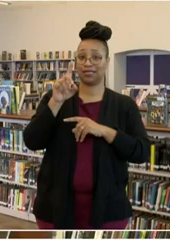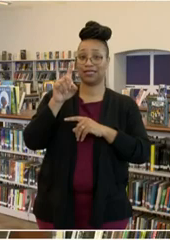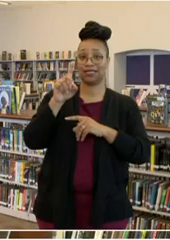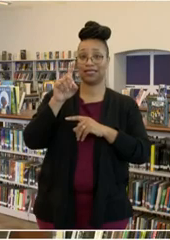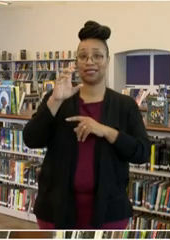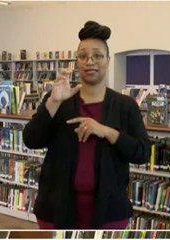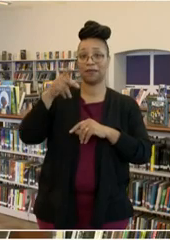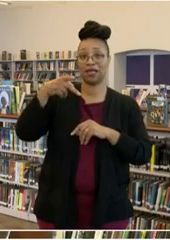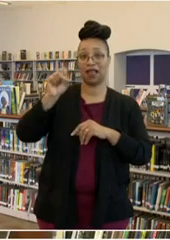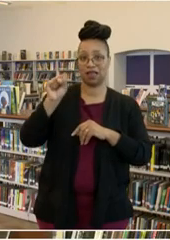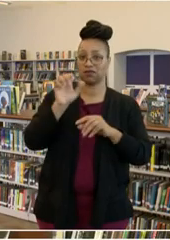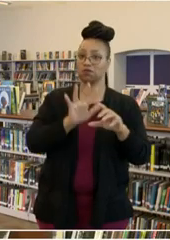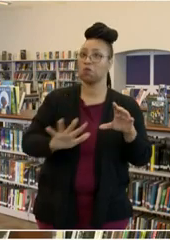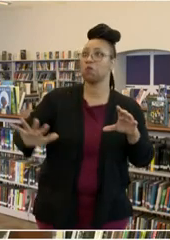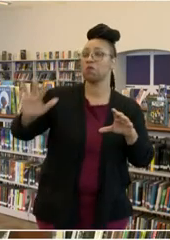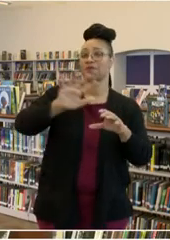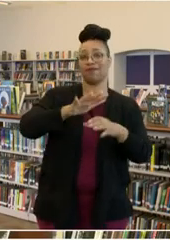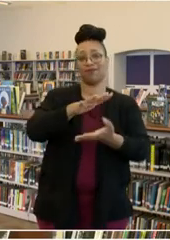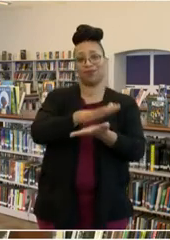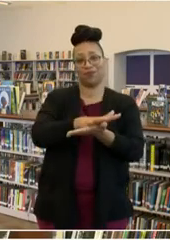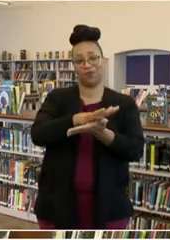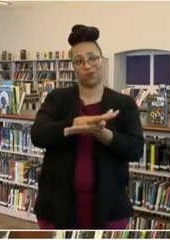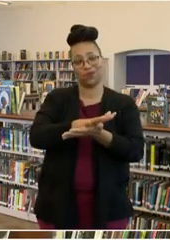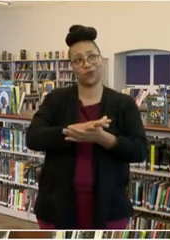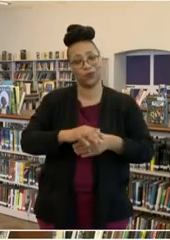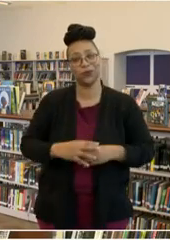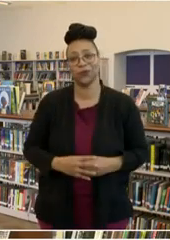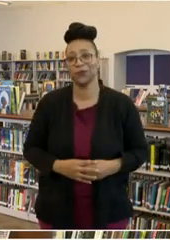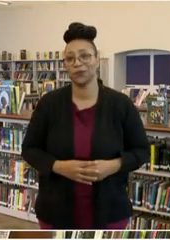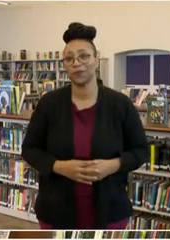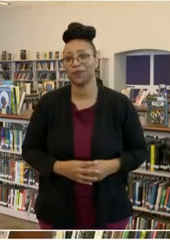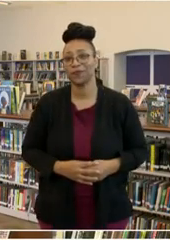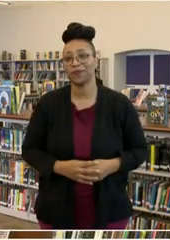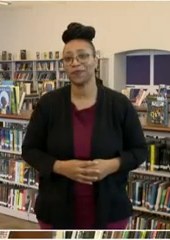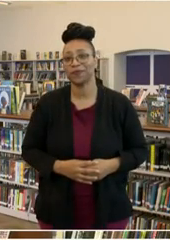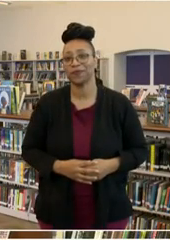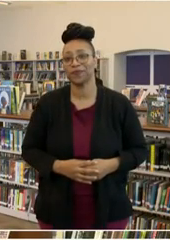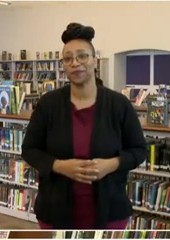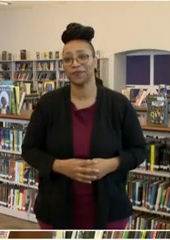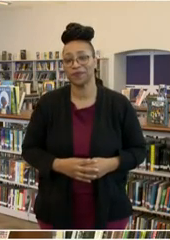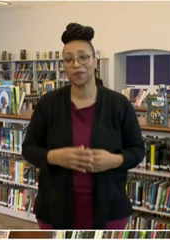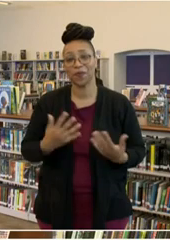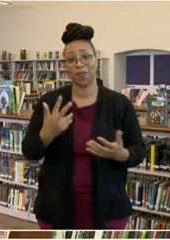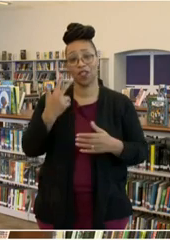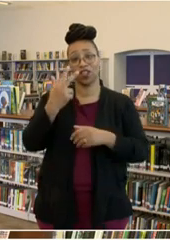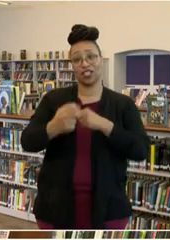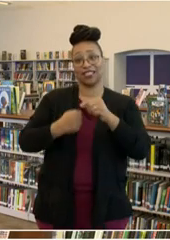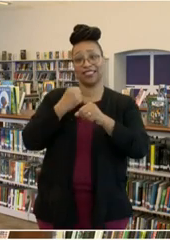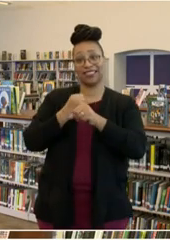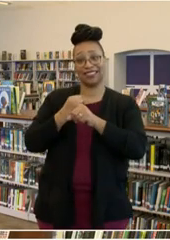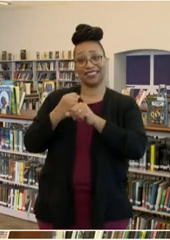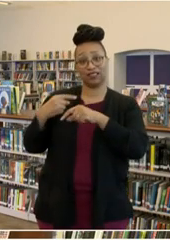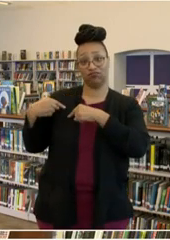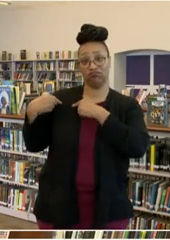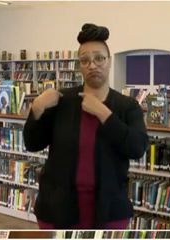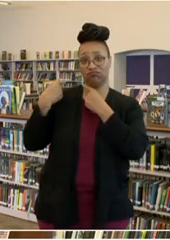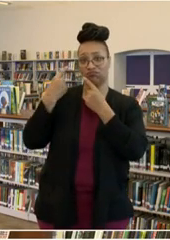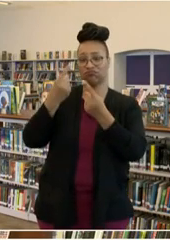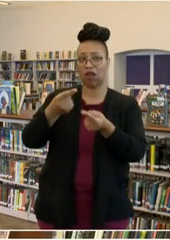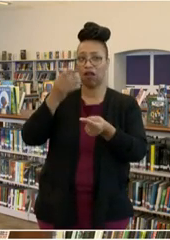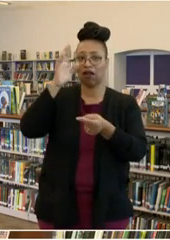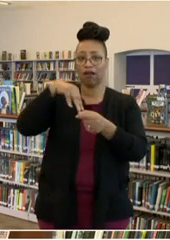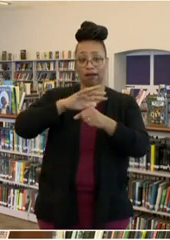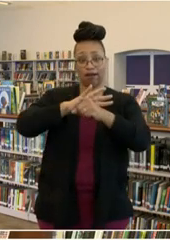that we've gone through quite a bit in the last 3 years, and we're coming up on a time when I made one of the most